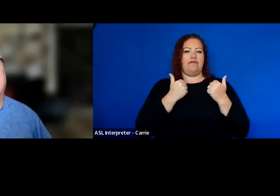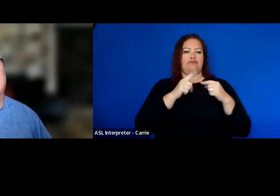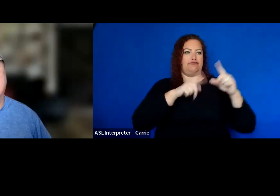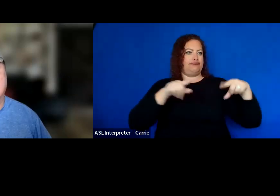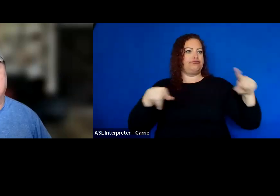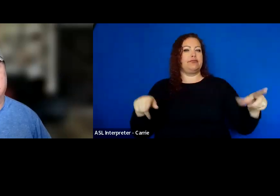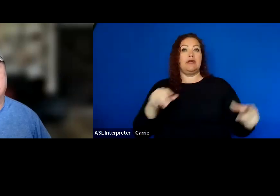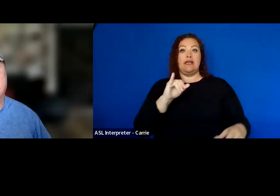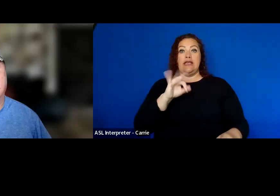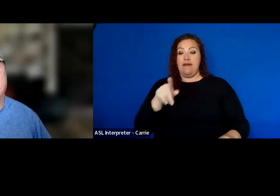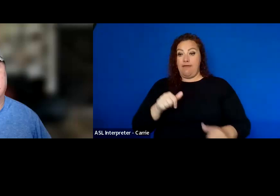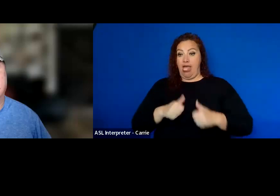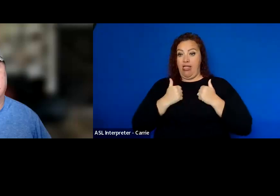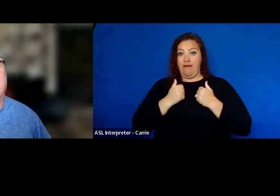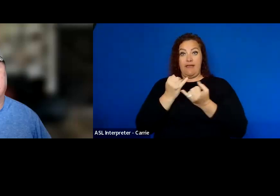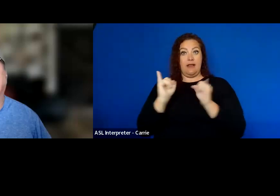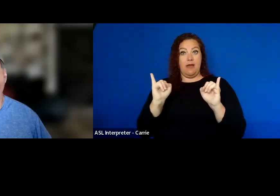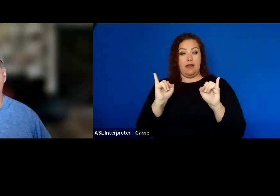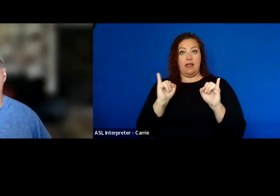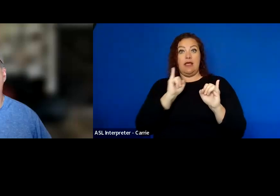own, if they work,